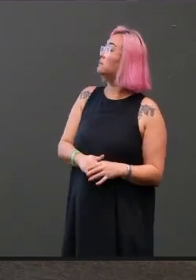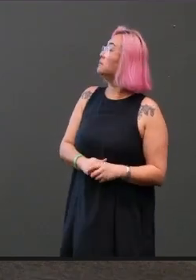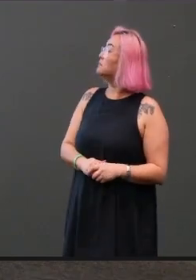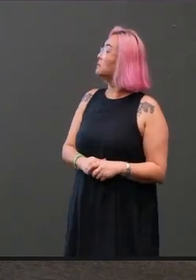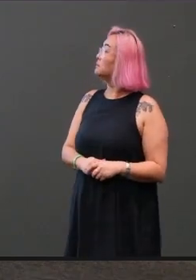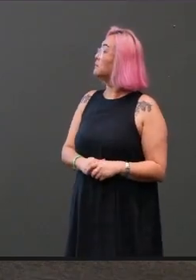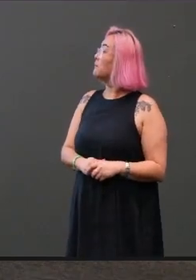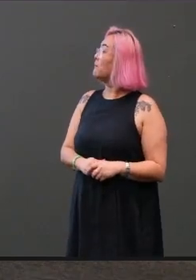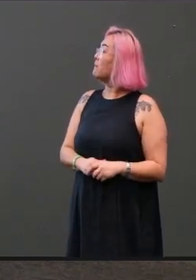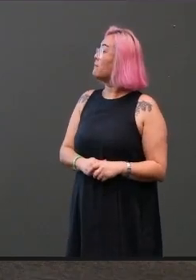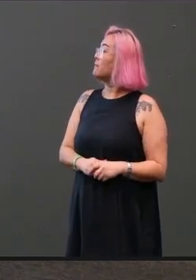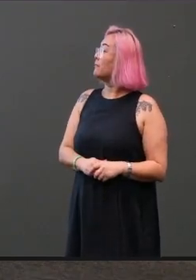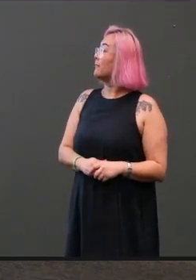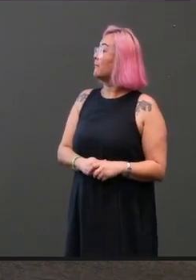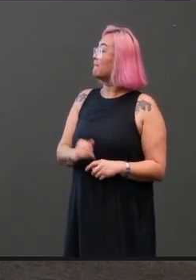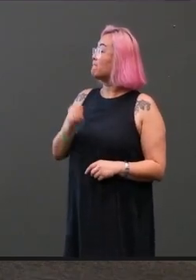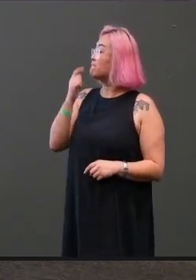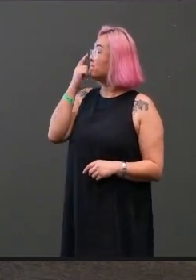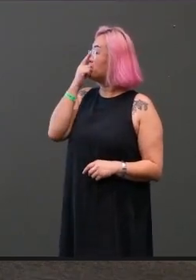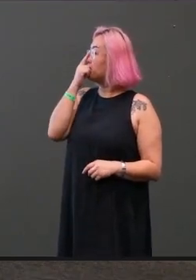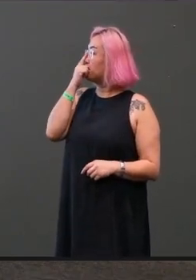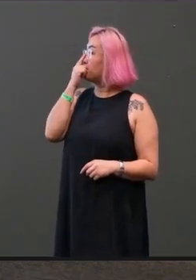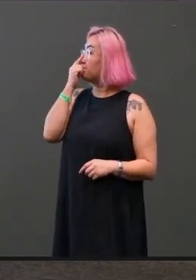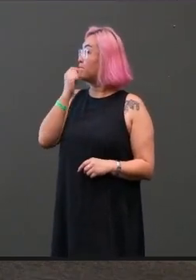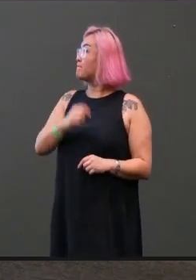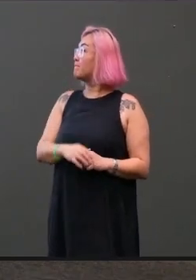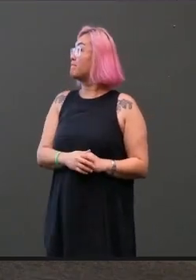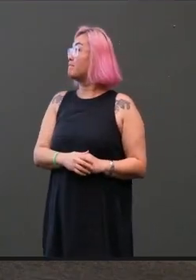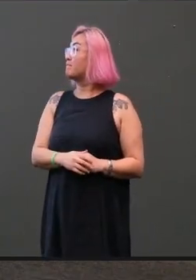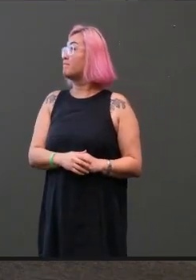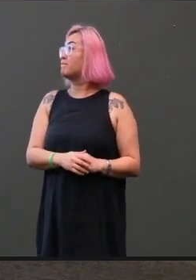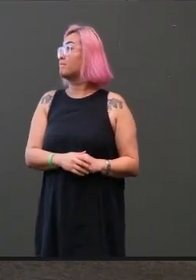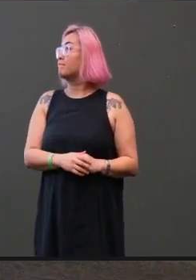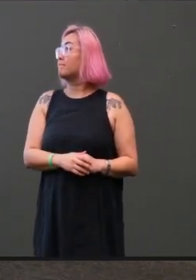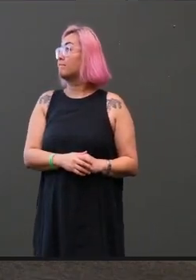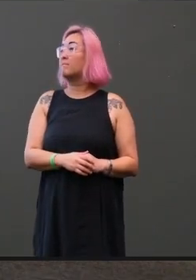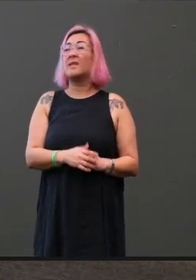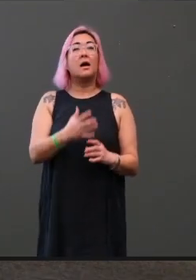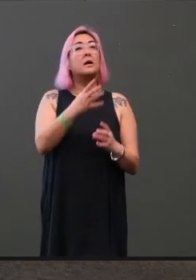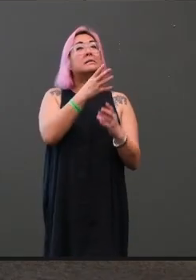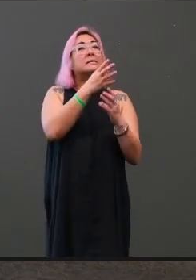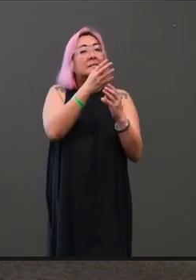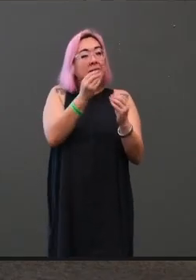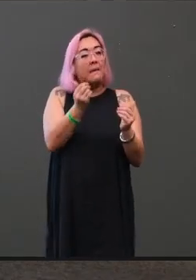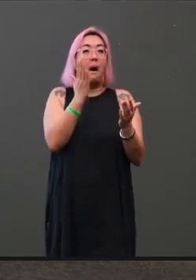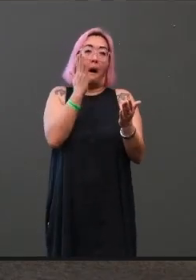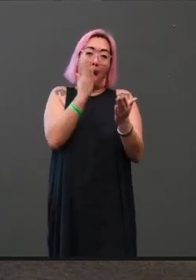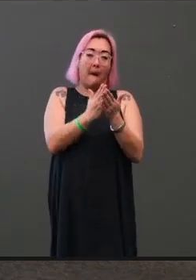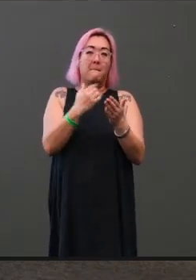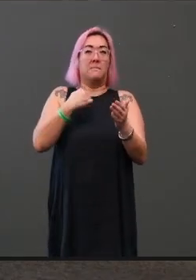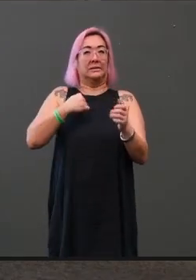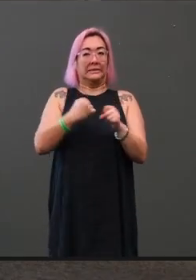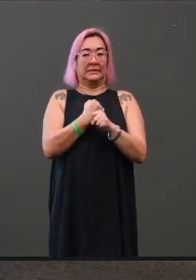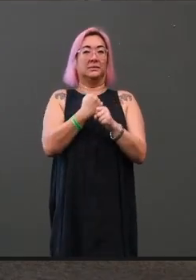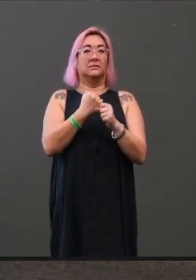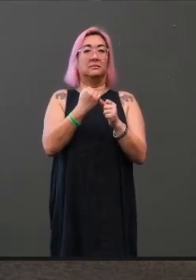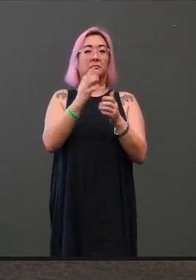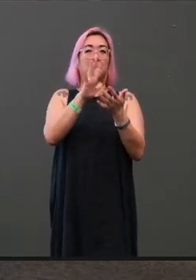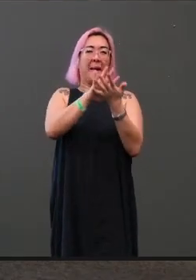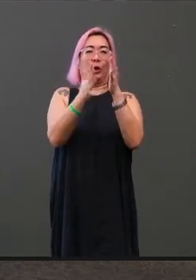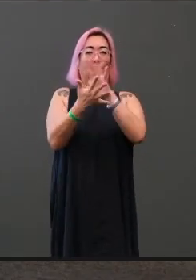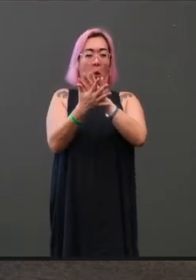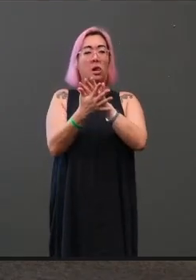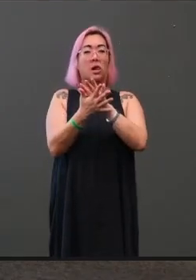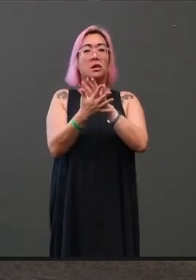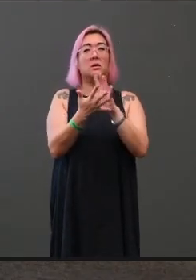need to add an option though for some custom overrides, because in some animations you have, for example, Kathy laying on a sofa and she's getting up and the legs aren't actually touching the